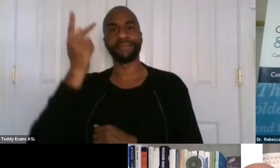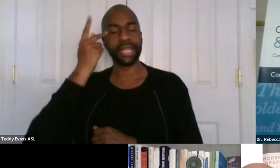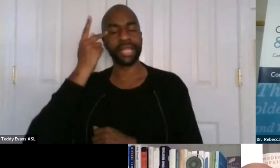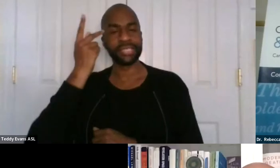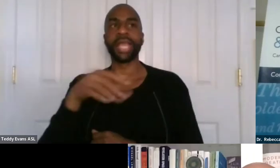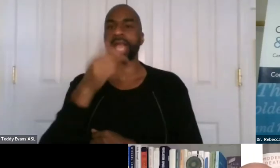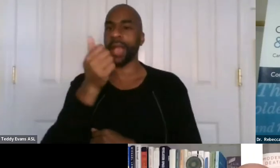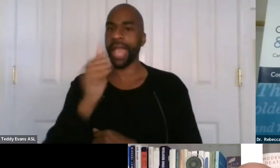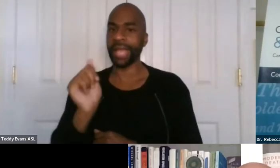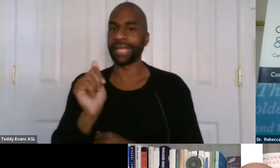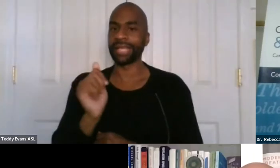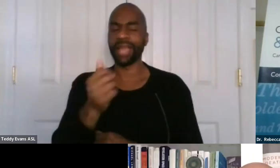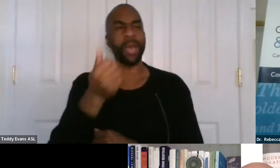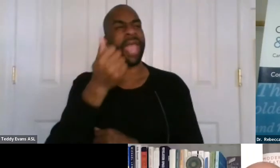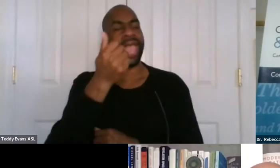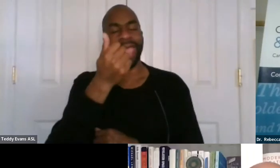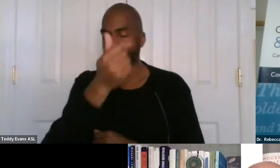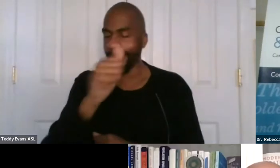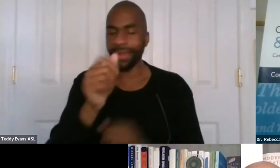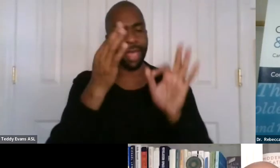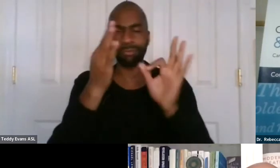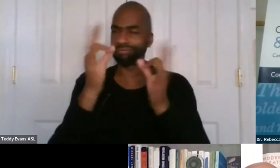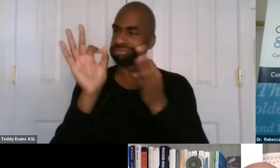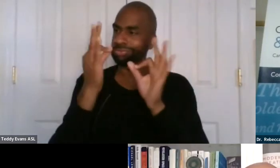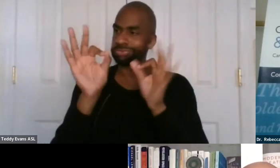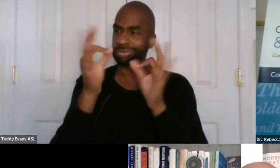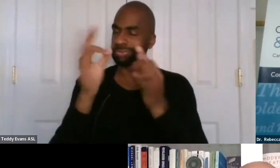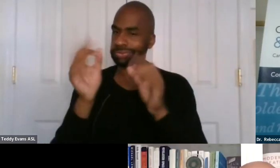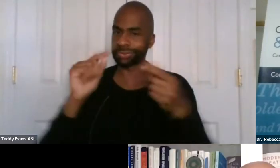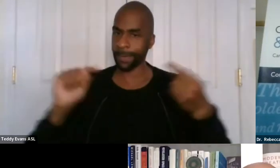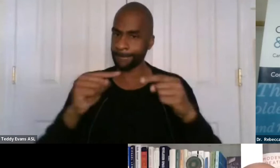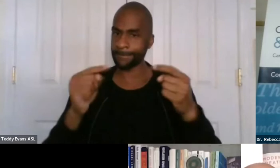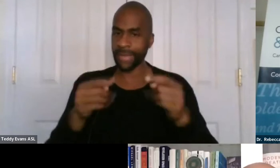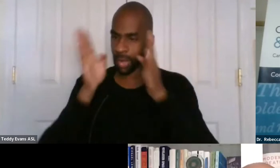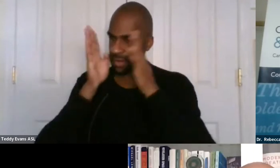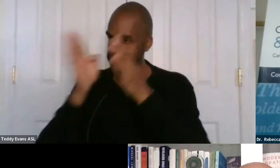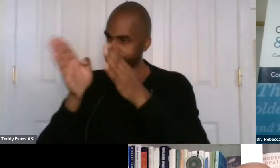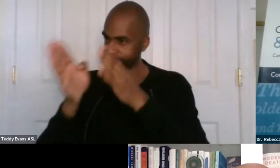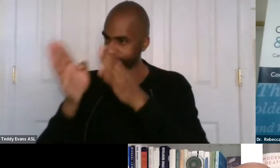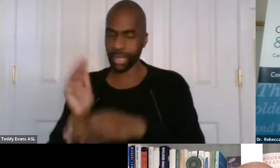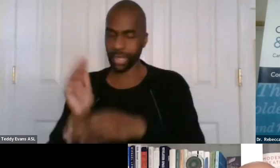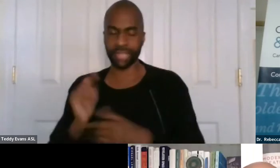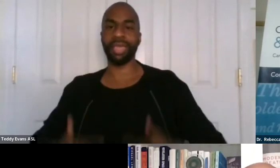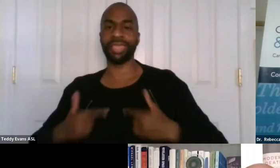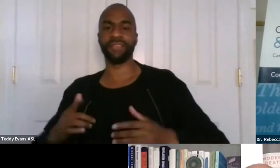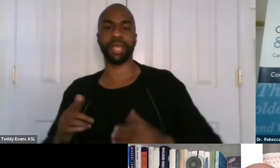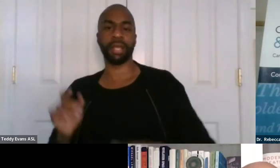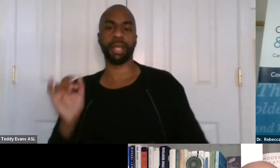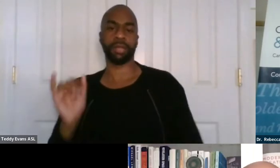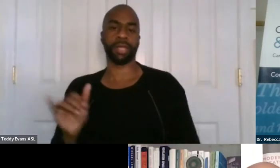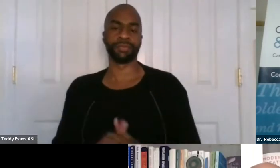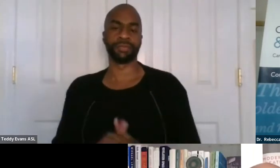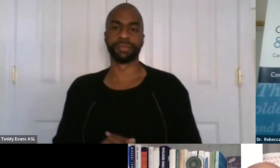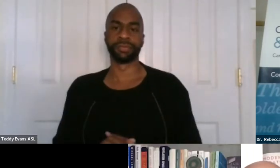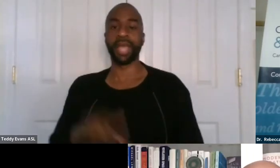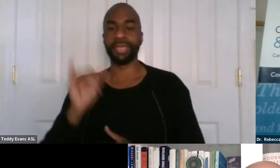the pain, that takes our attention away from the pain and focuses more on living our life to the fullest, is going to be effective for